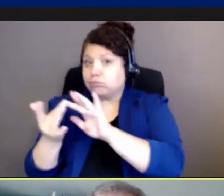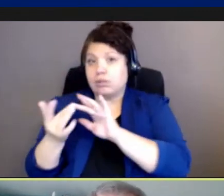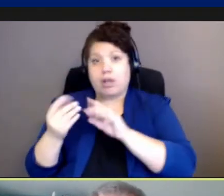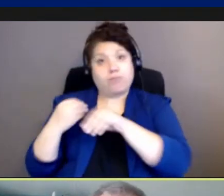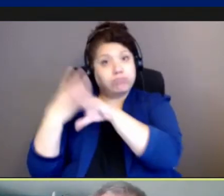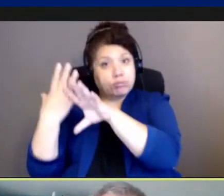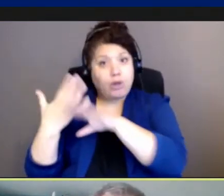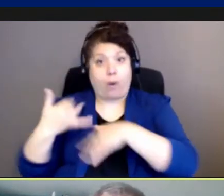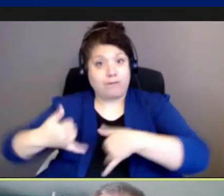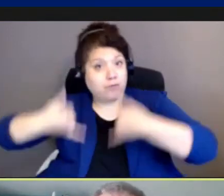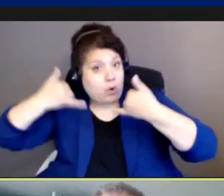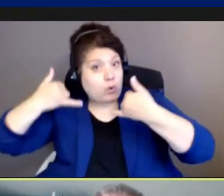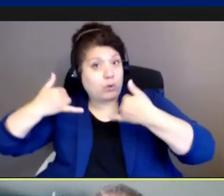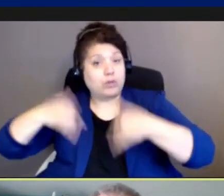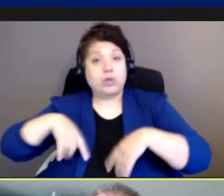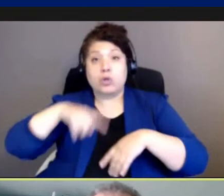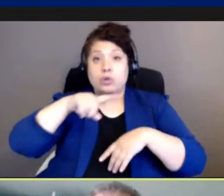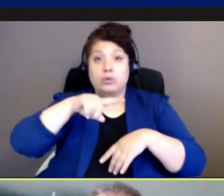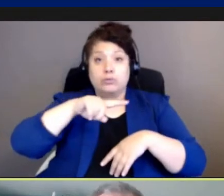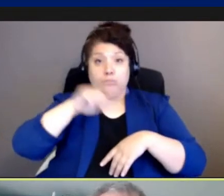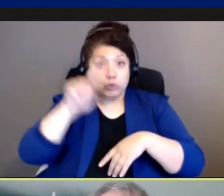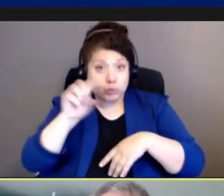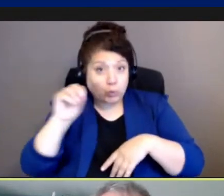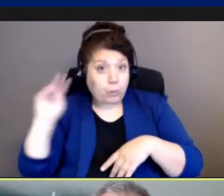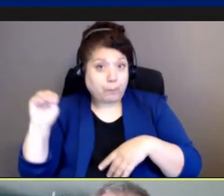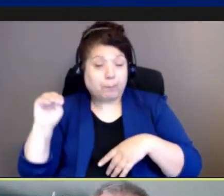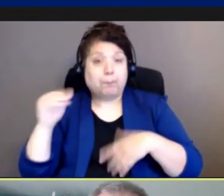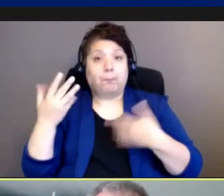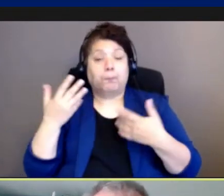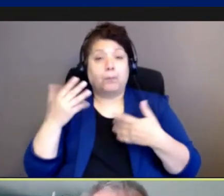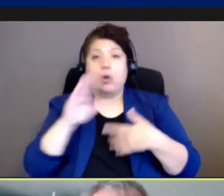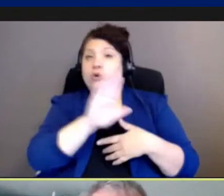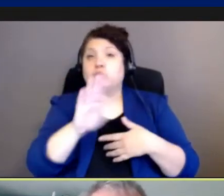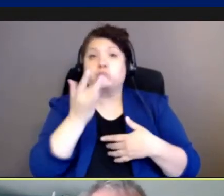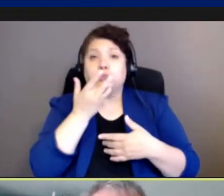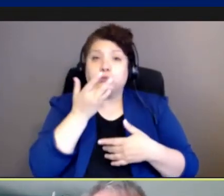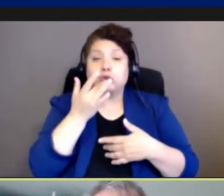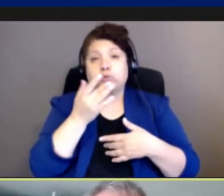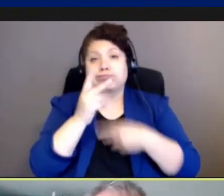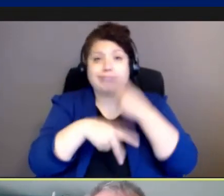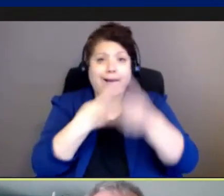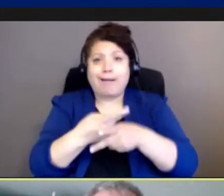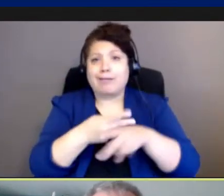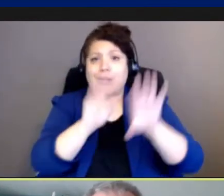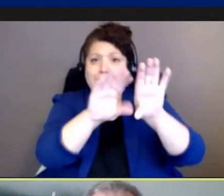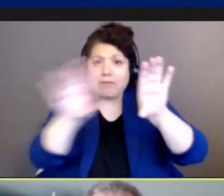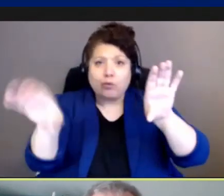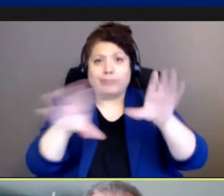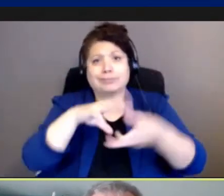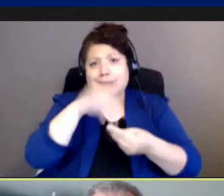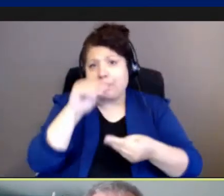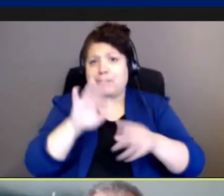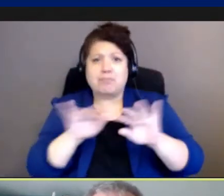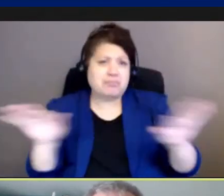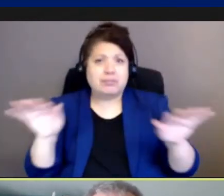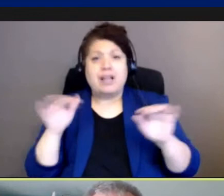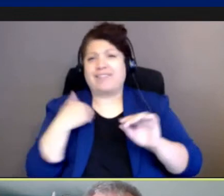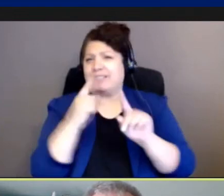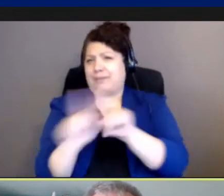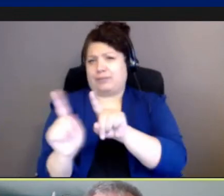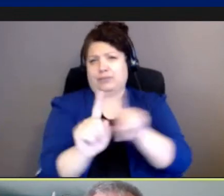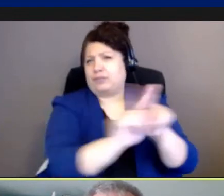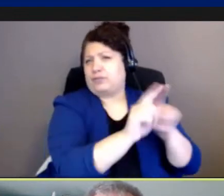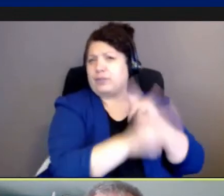phone, over Zoom, whatever computers, program you want to use. There are different ways, but I think